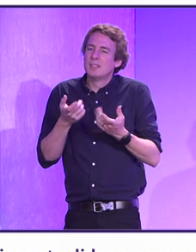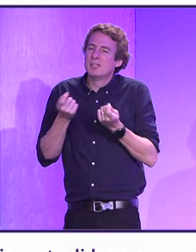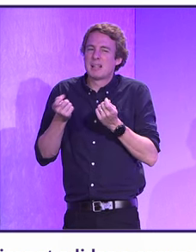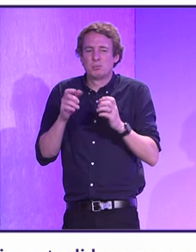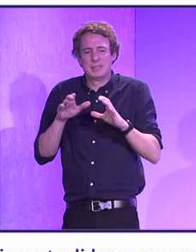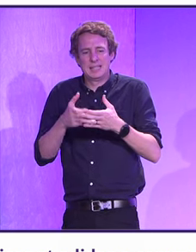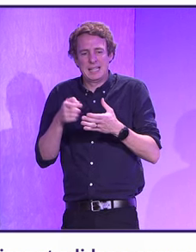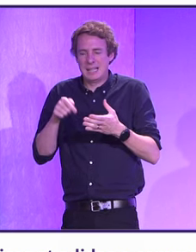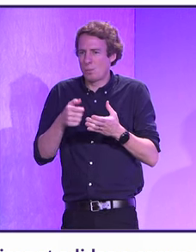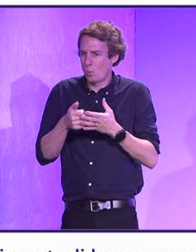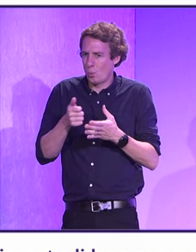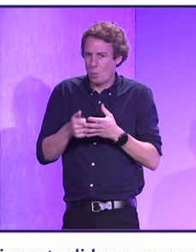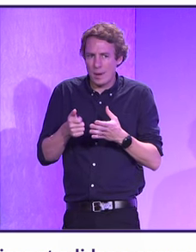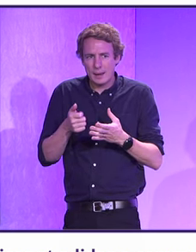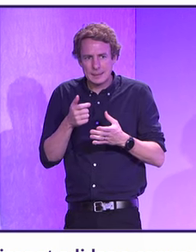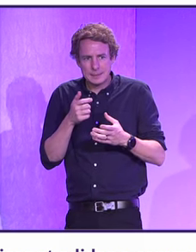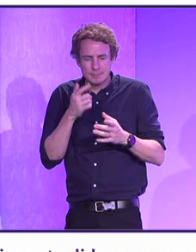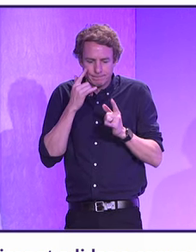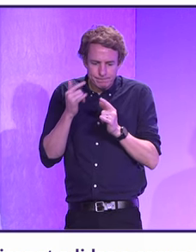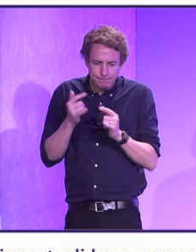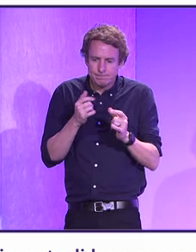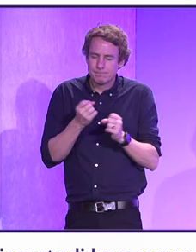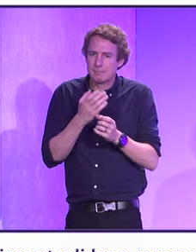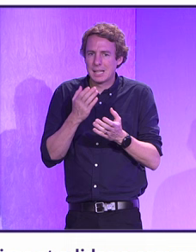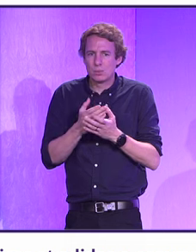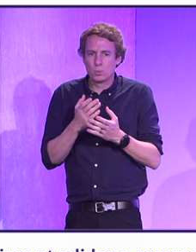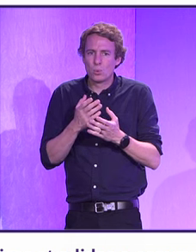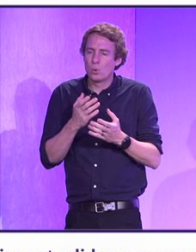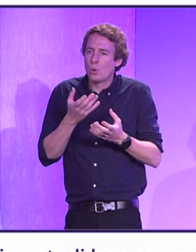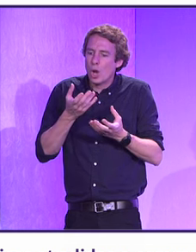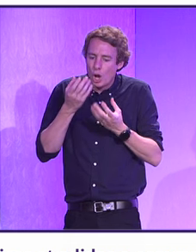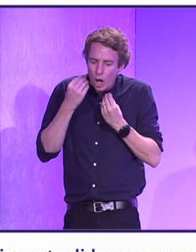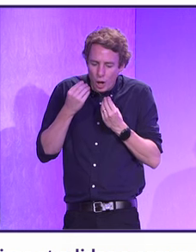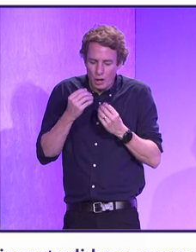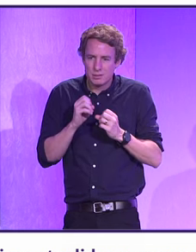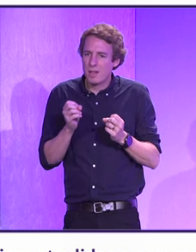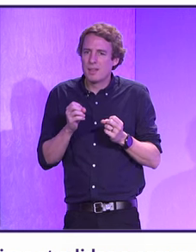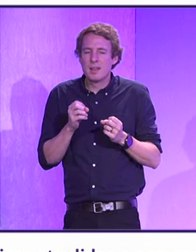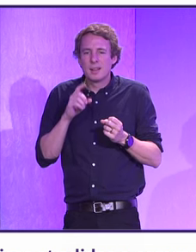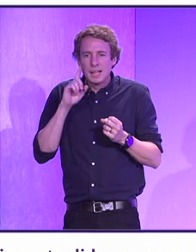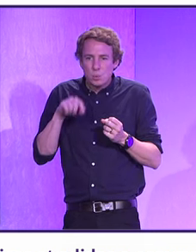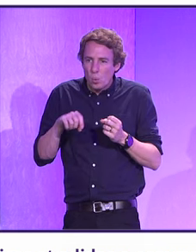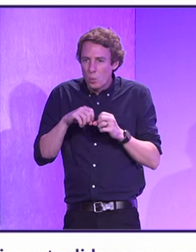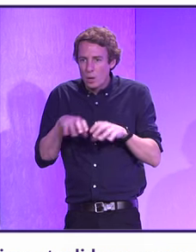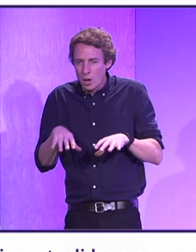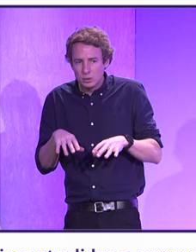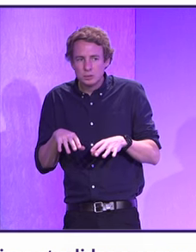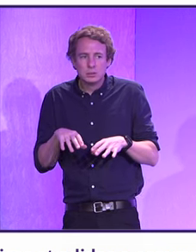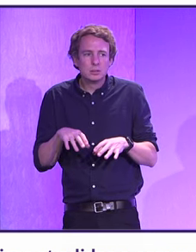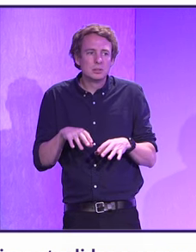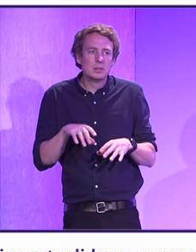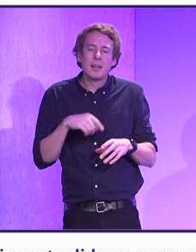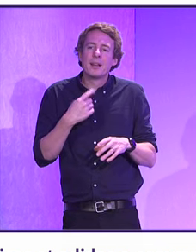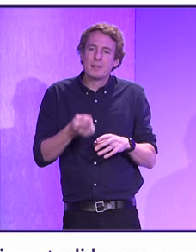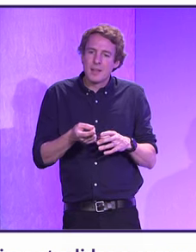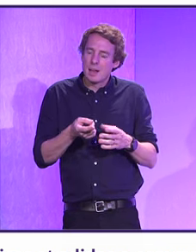which is always on top of all the major incidents, making sure that it doesn't get lost, what needs to be done. And